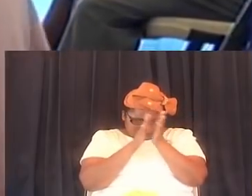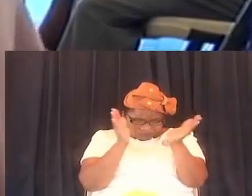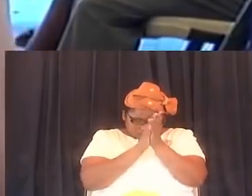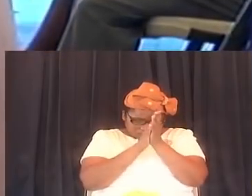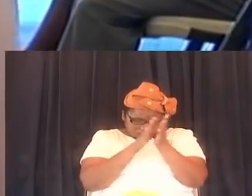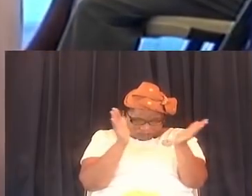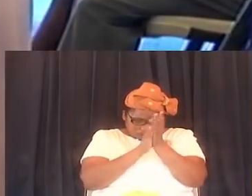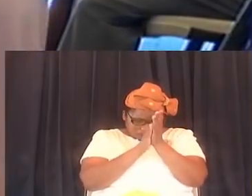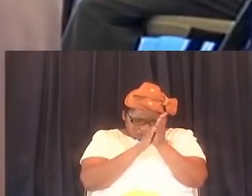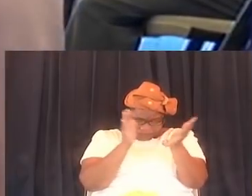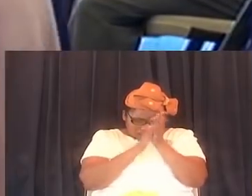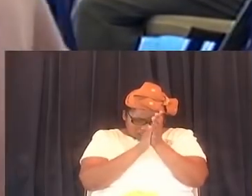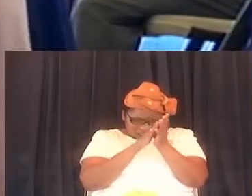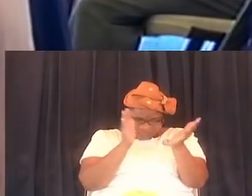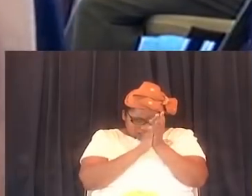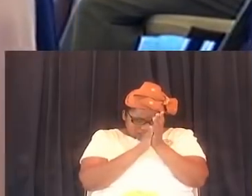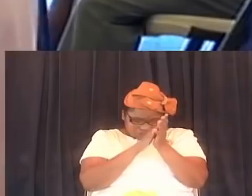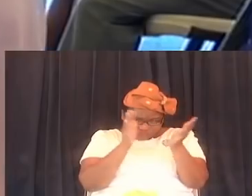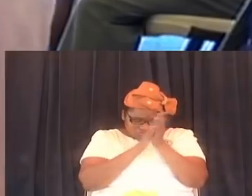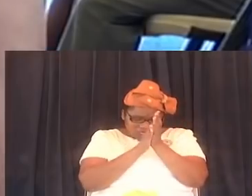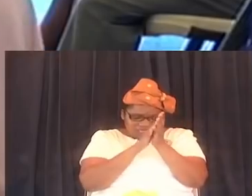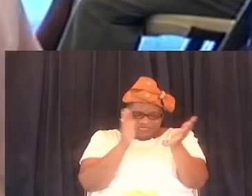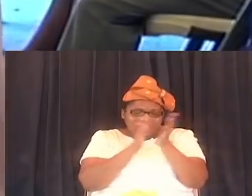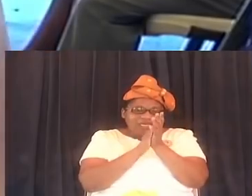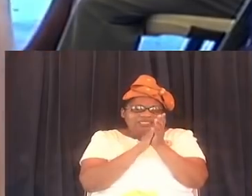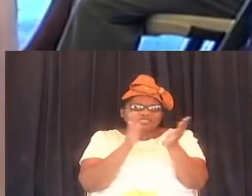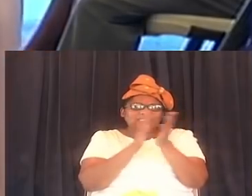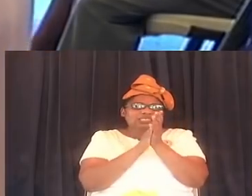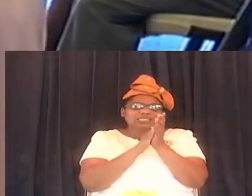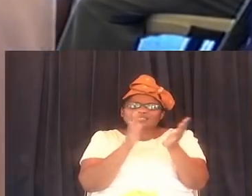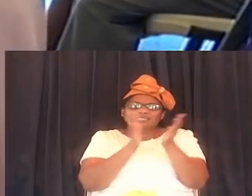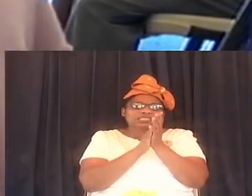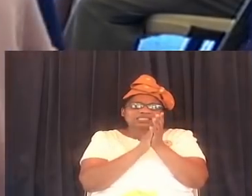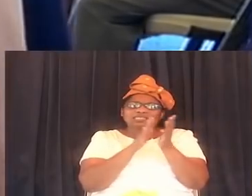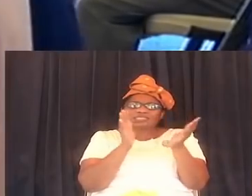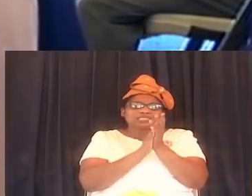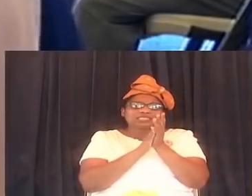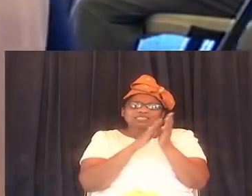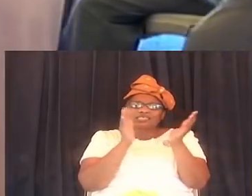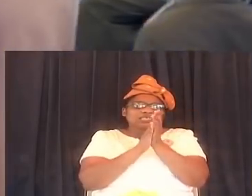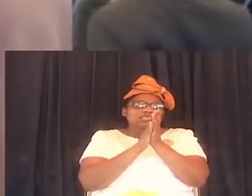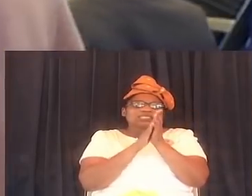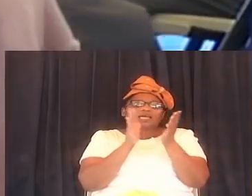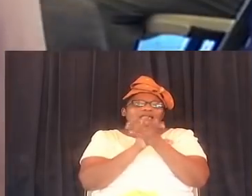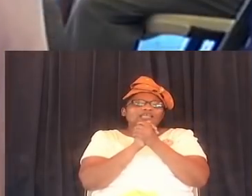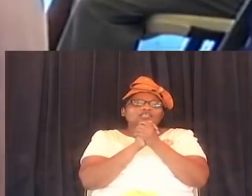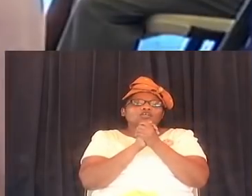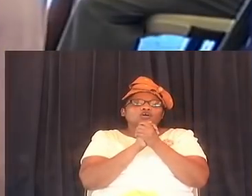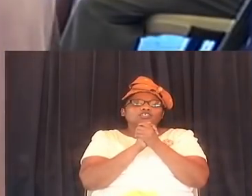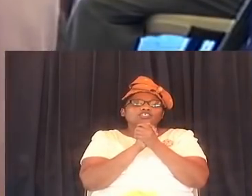Minister Martin, we have announcements. We have things like announcements.